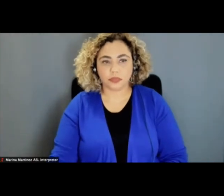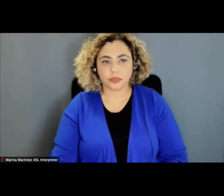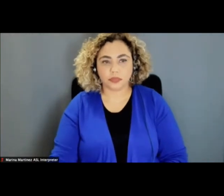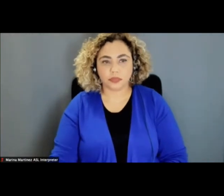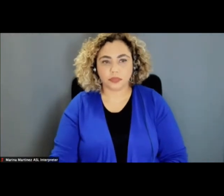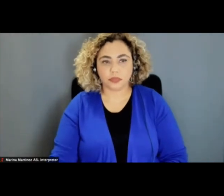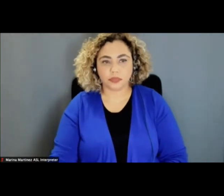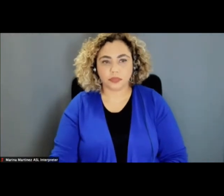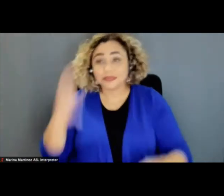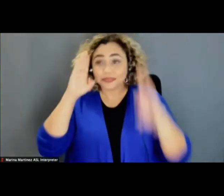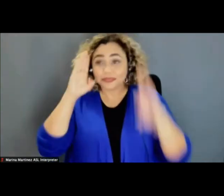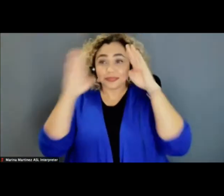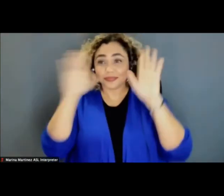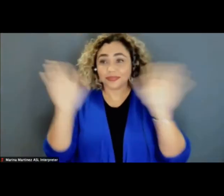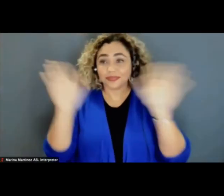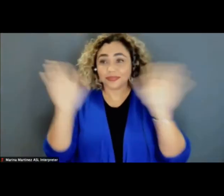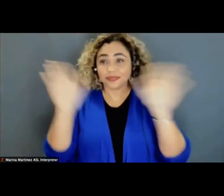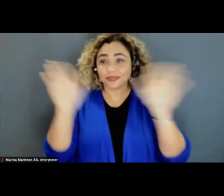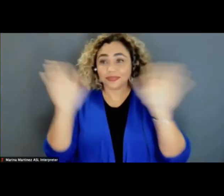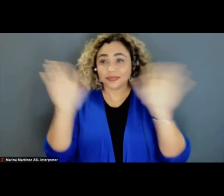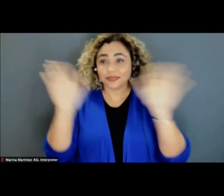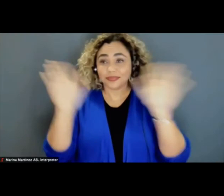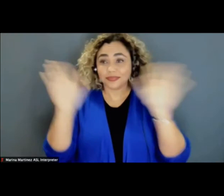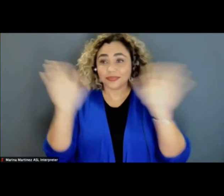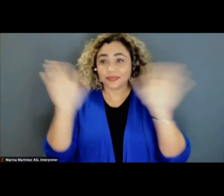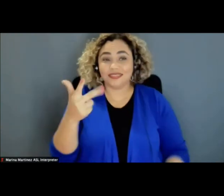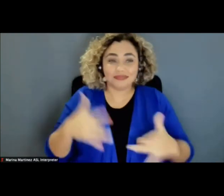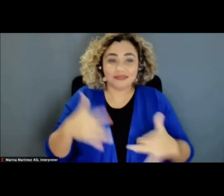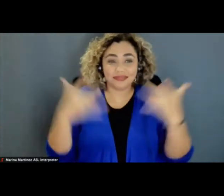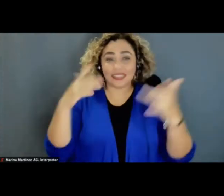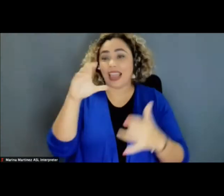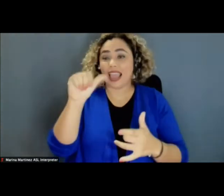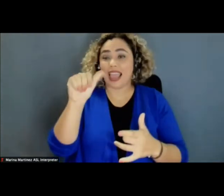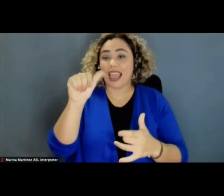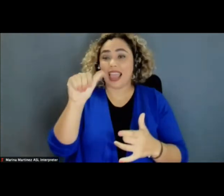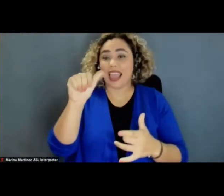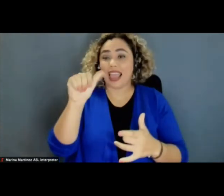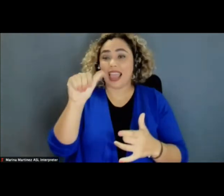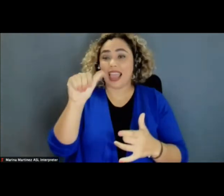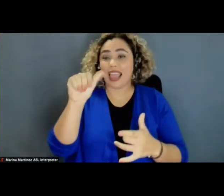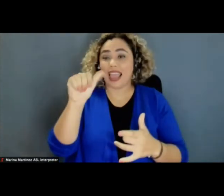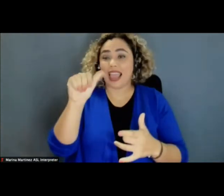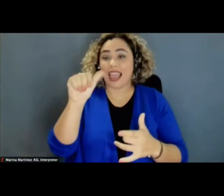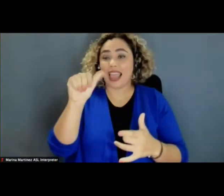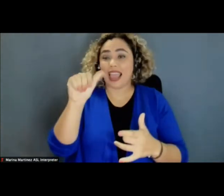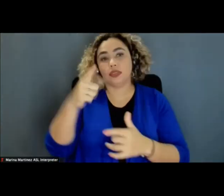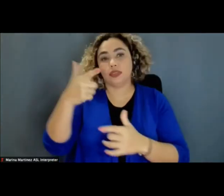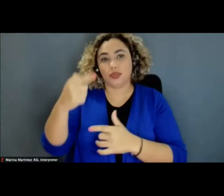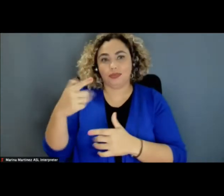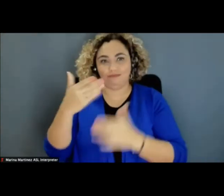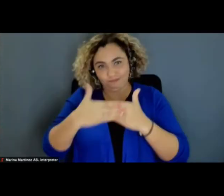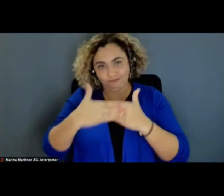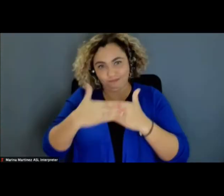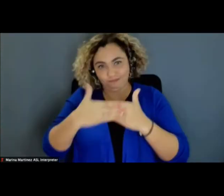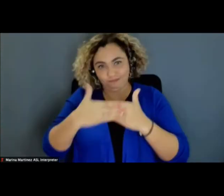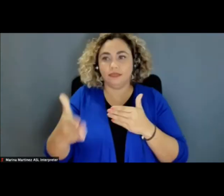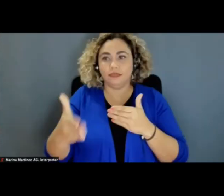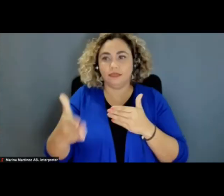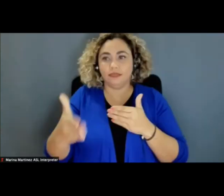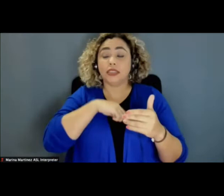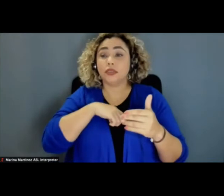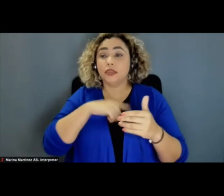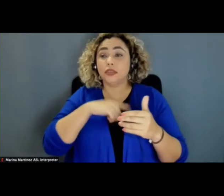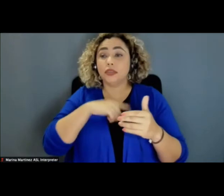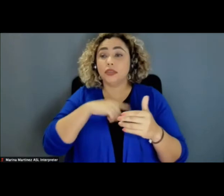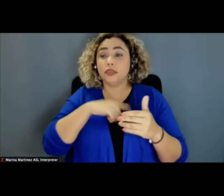Hi, everyone. Welcome to the third event in our ACTnow series for the 2021 season. Arts Citizenship